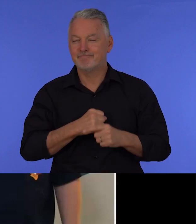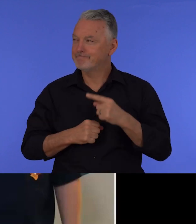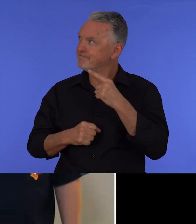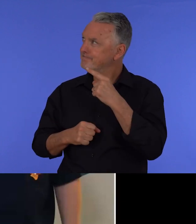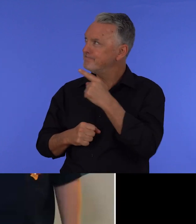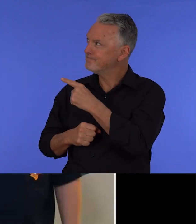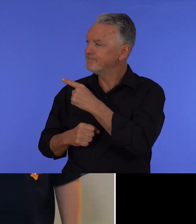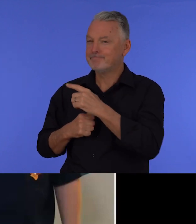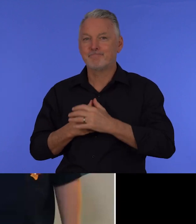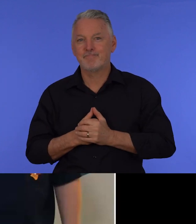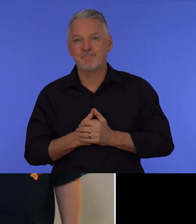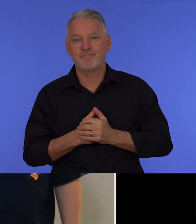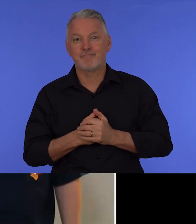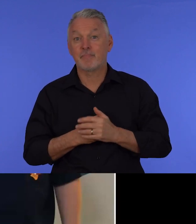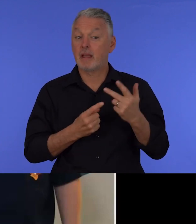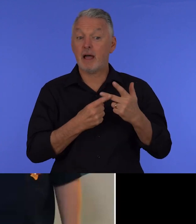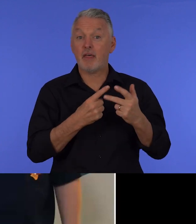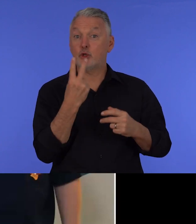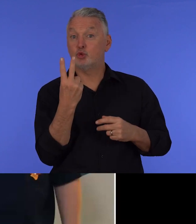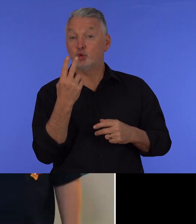gorgeous young fellow.